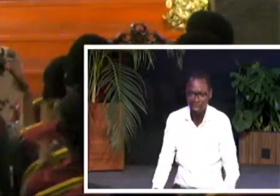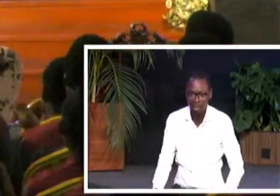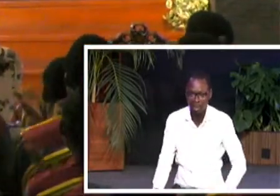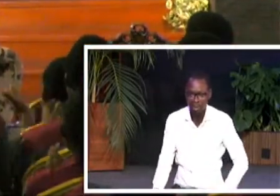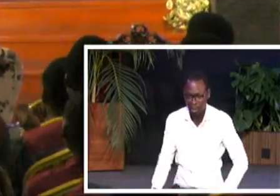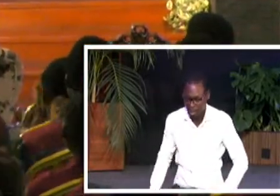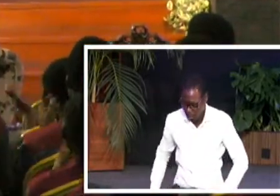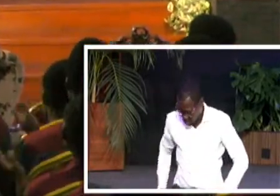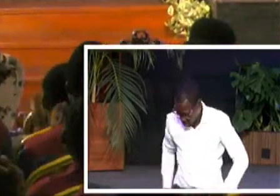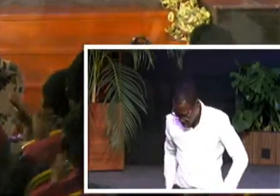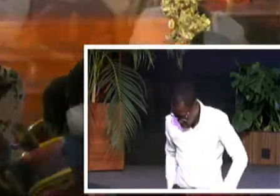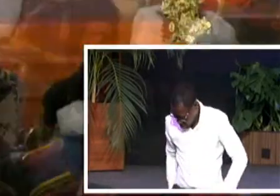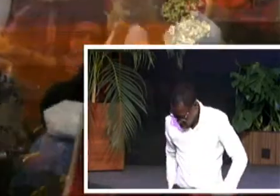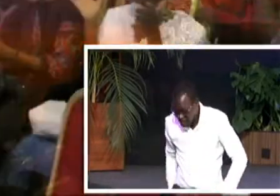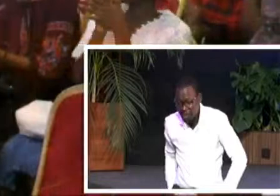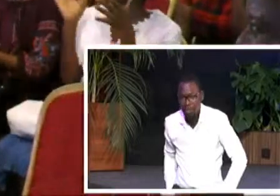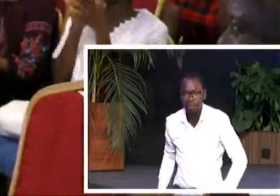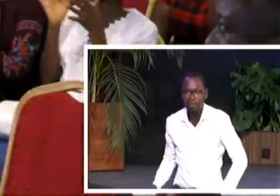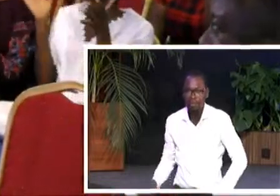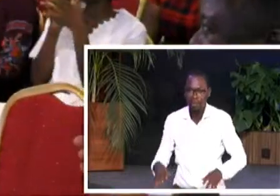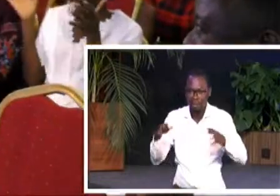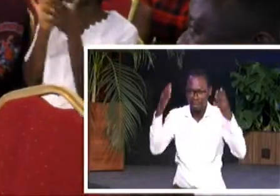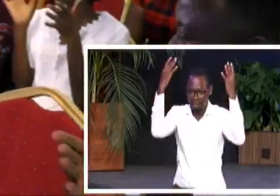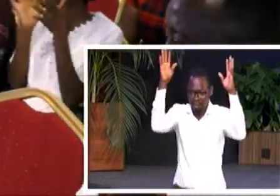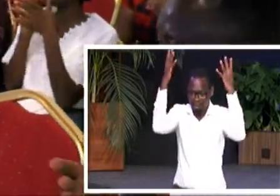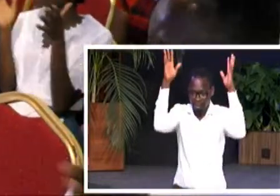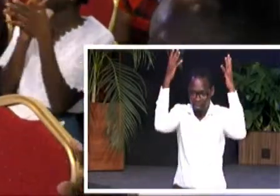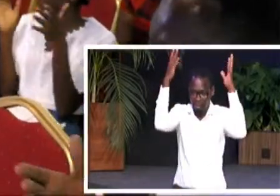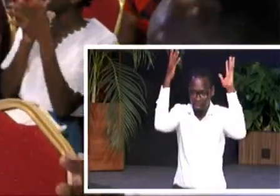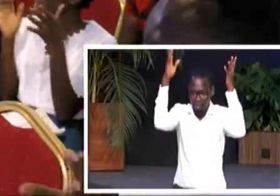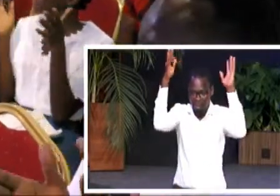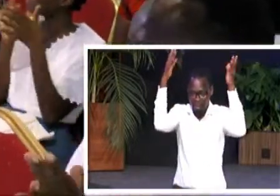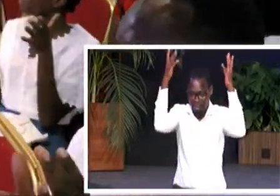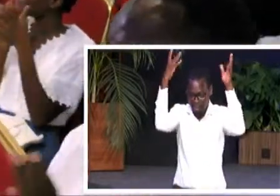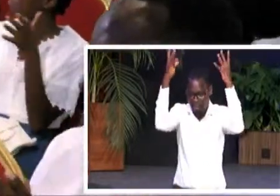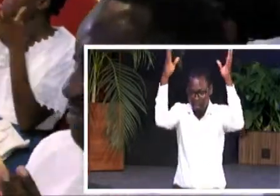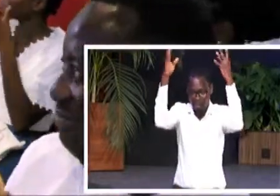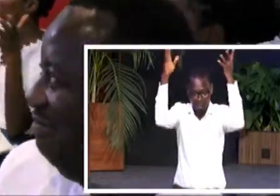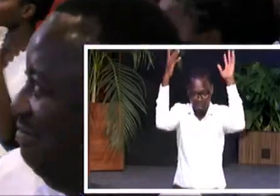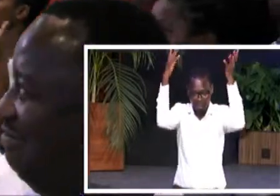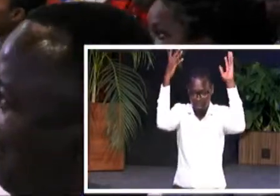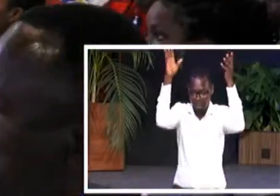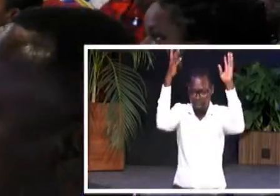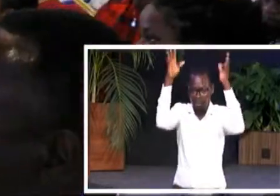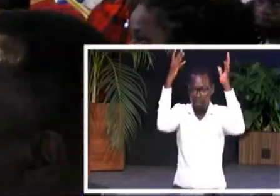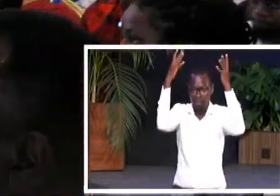coordinating team here at the New Wine Temple. Let's give them a big round of applause.